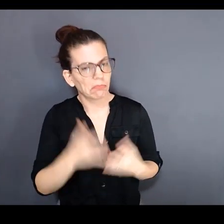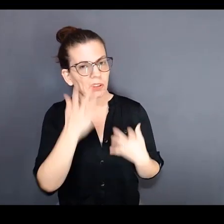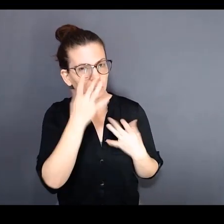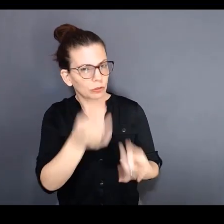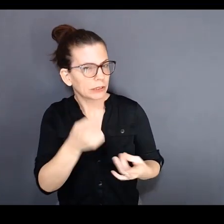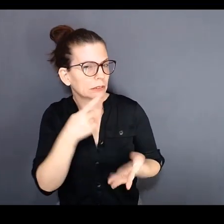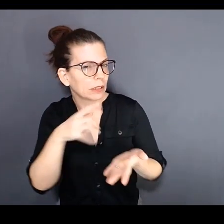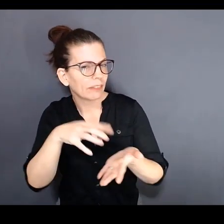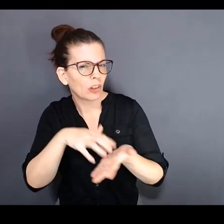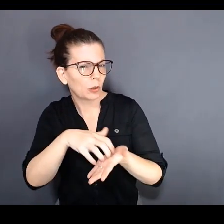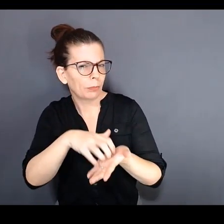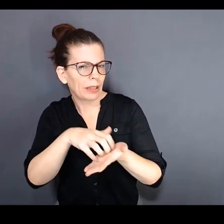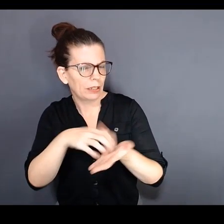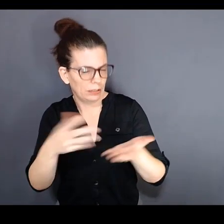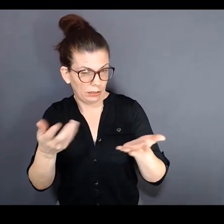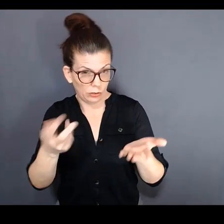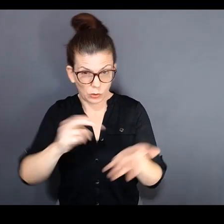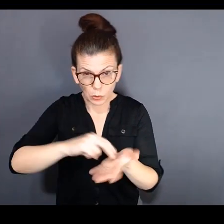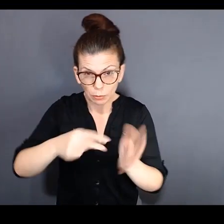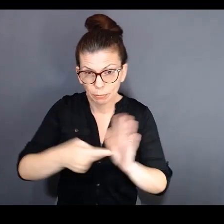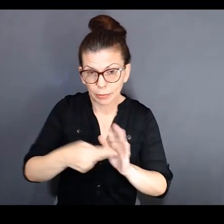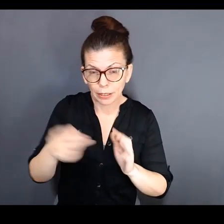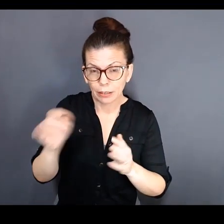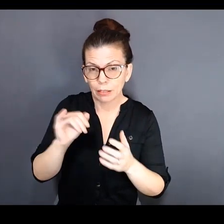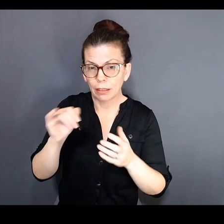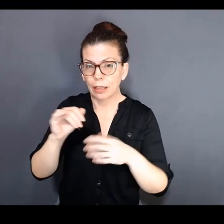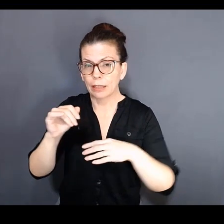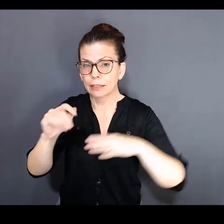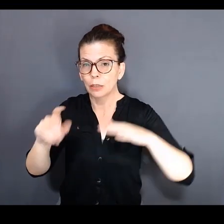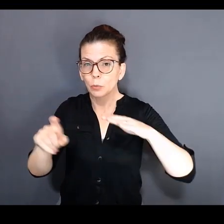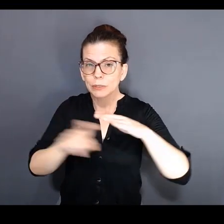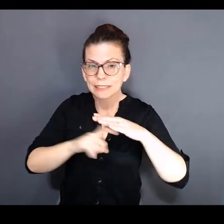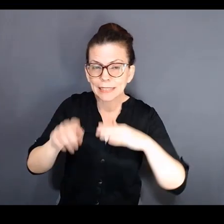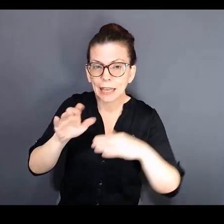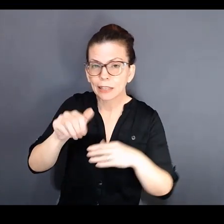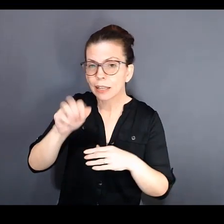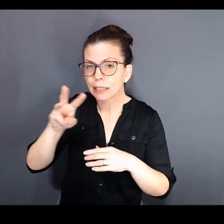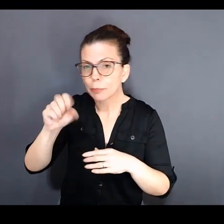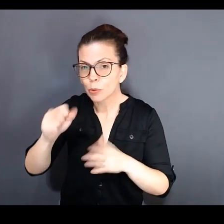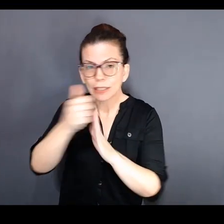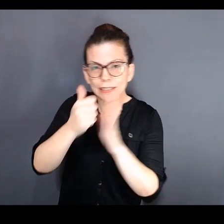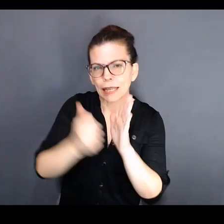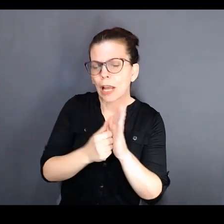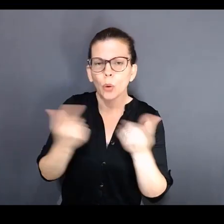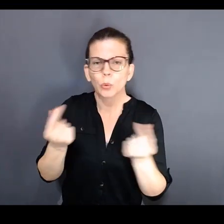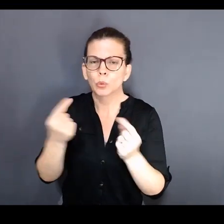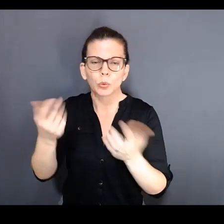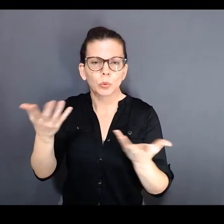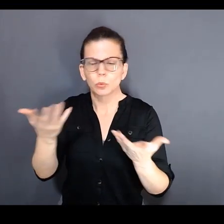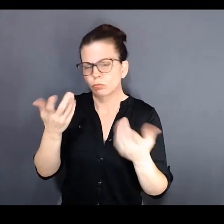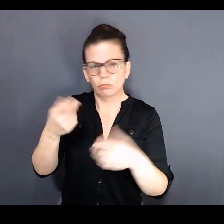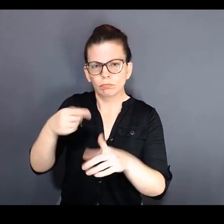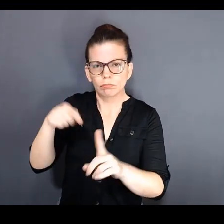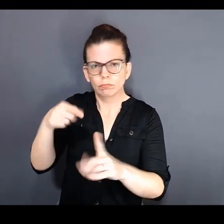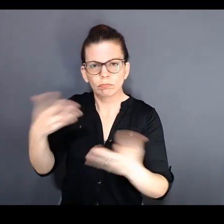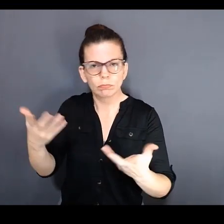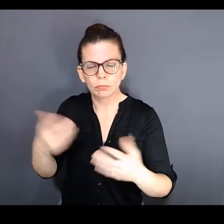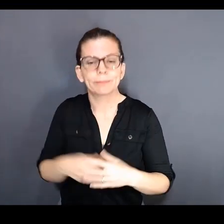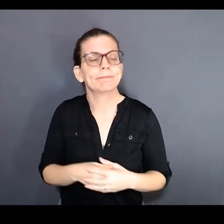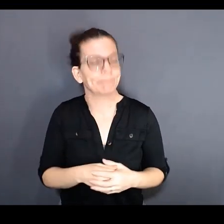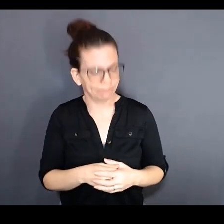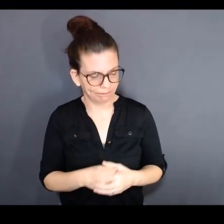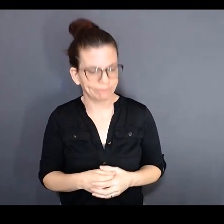So when you say vulnerabilities, do you mean like, does it scan your AWS account? What does it actually do, like from a practical